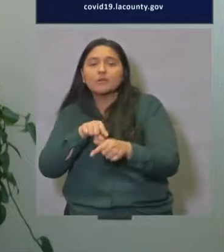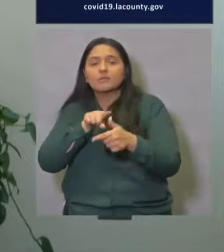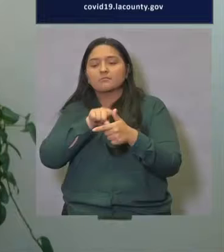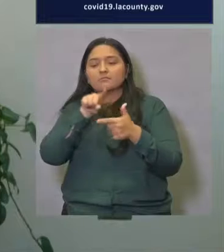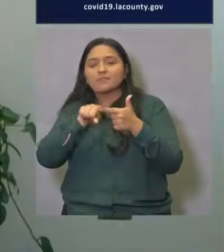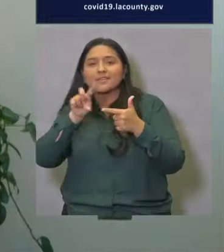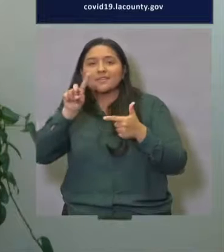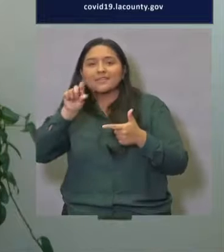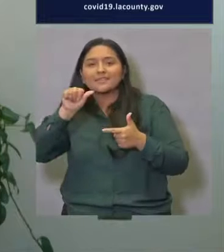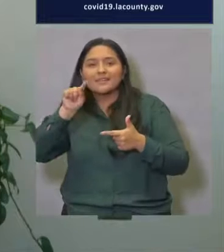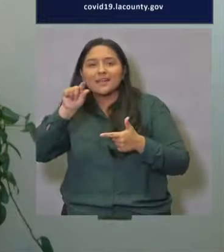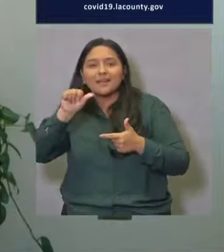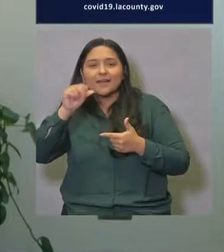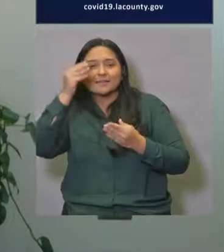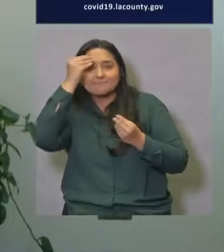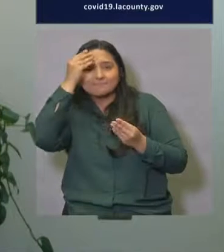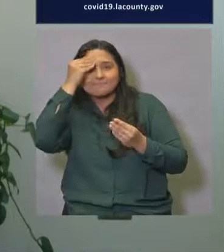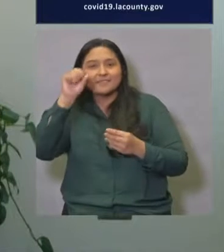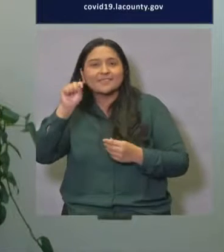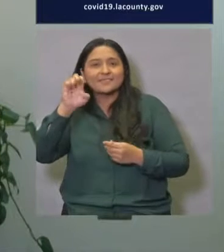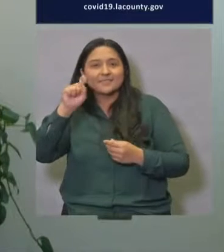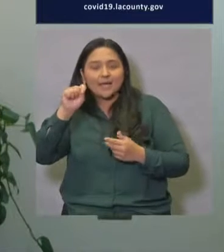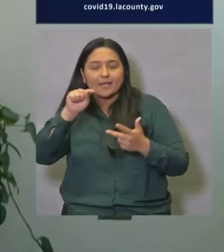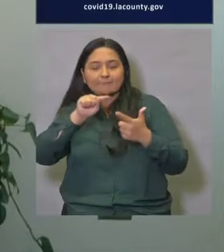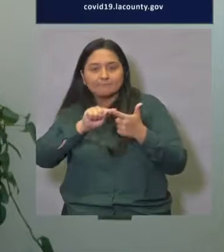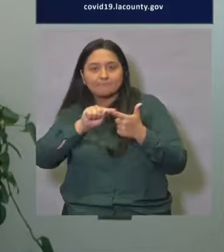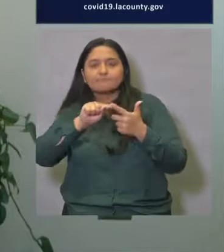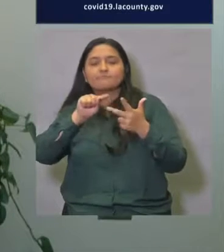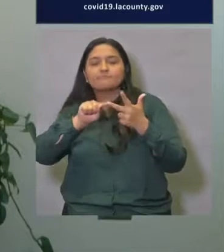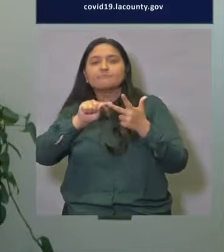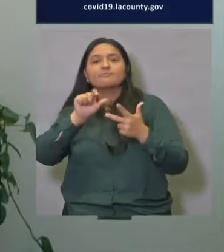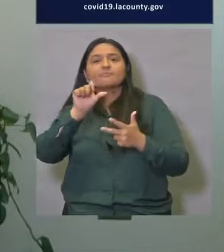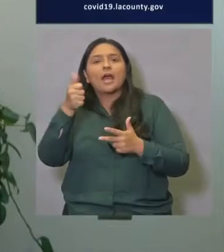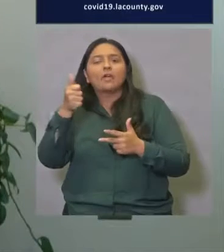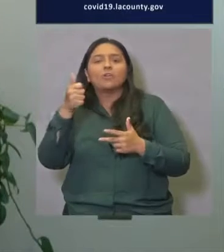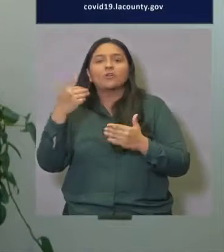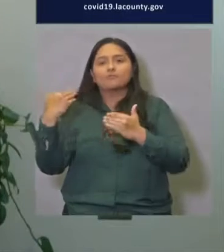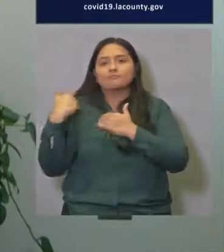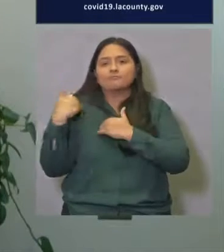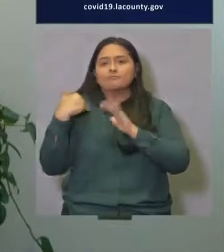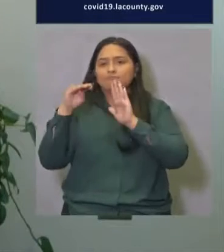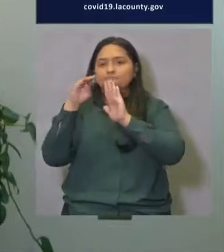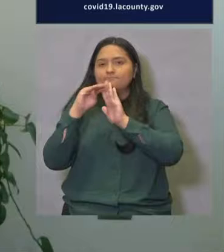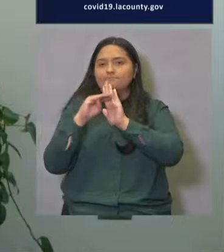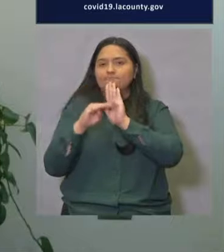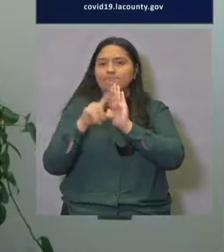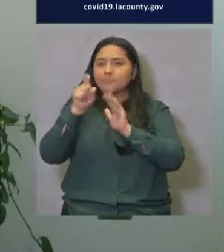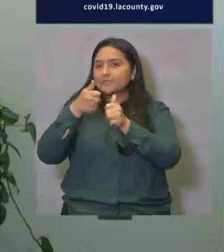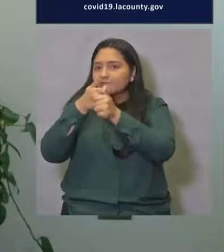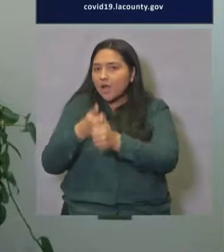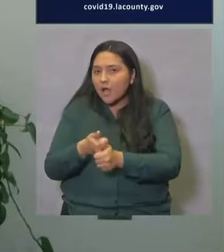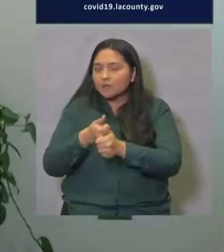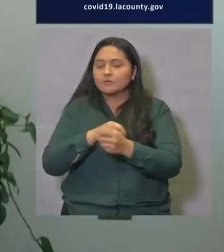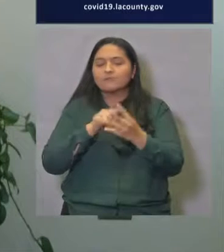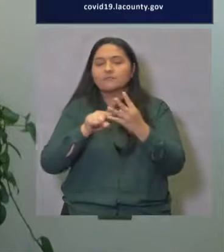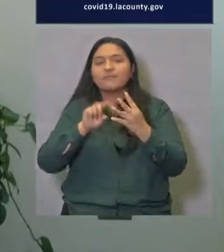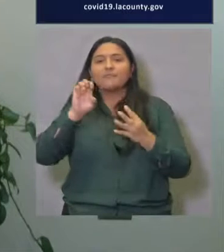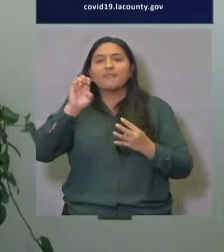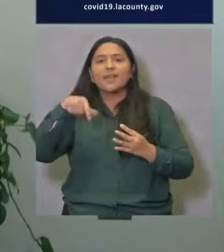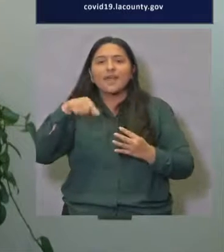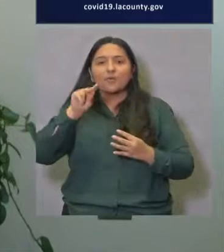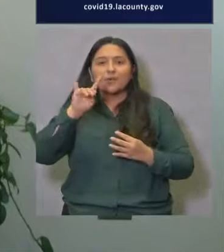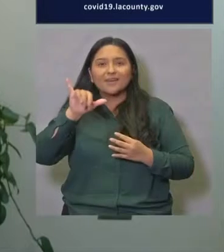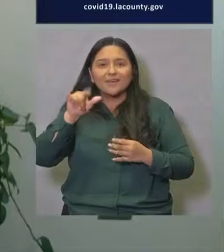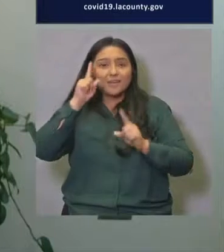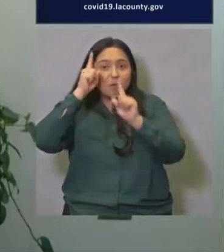at, accountable measures that we're all going to adhere to, that really make sure we're meeting our equity goals and we're